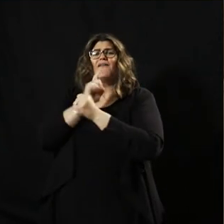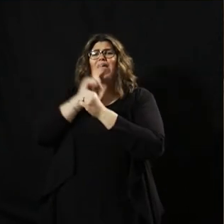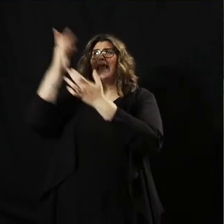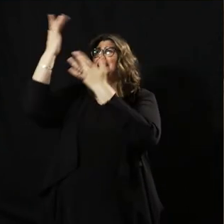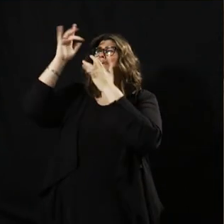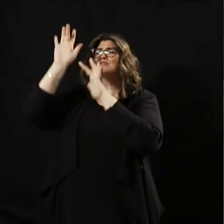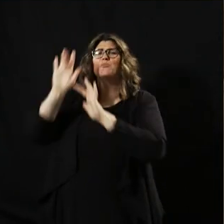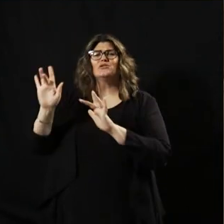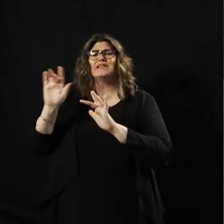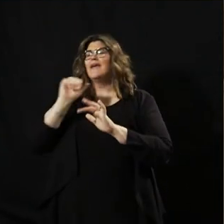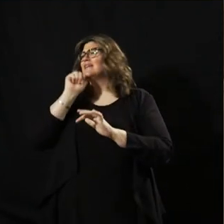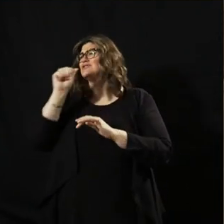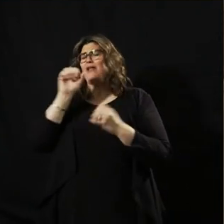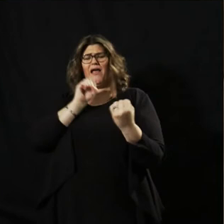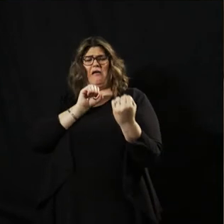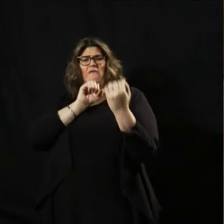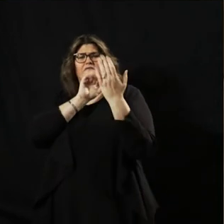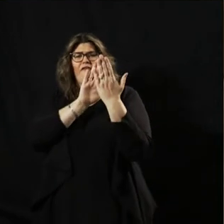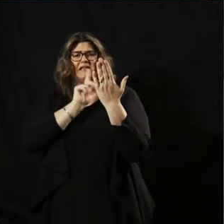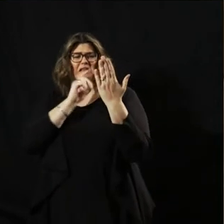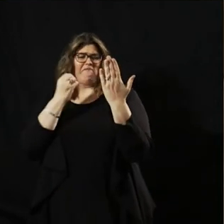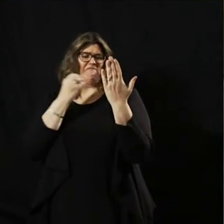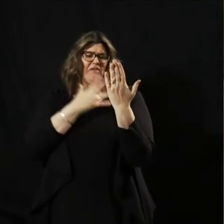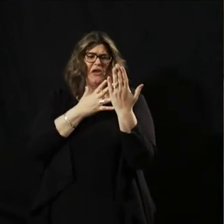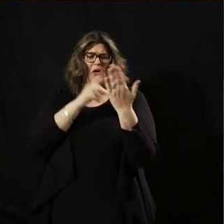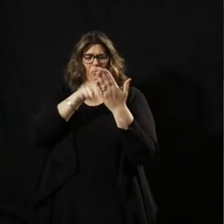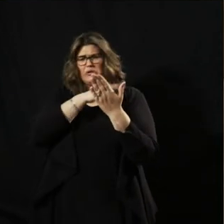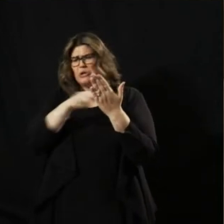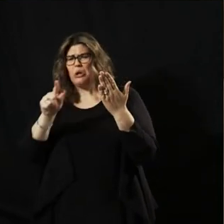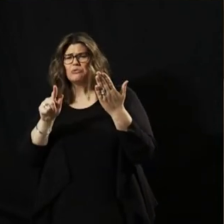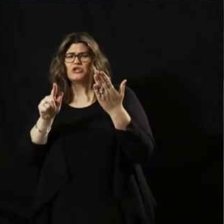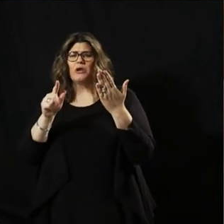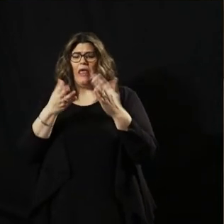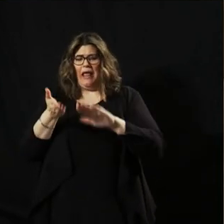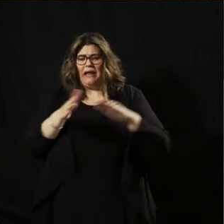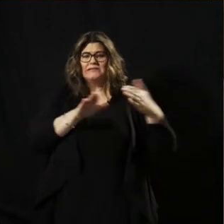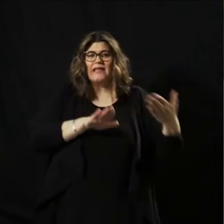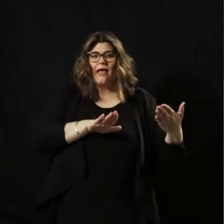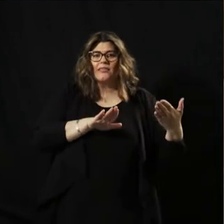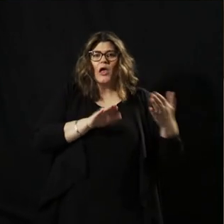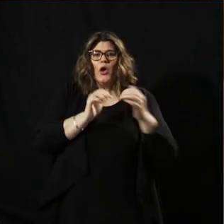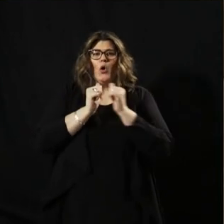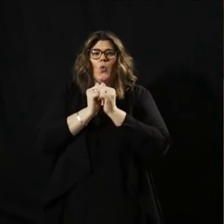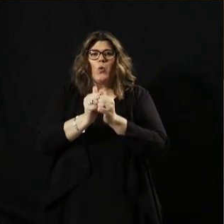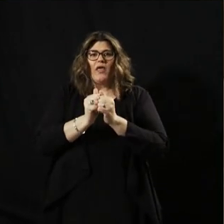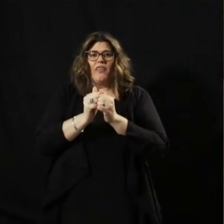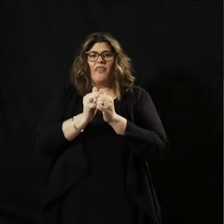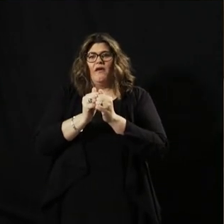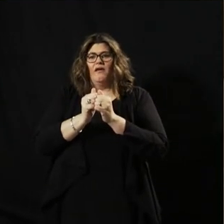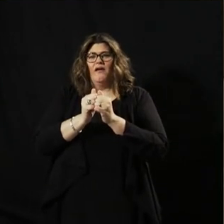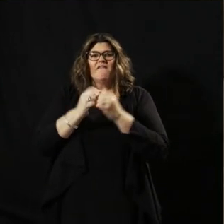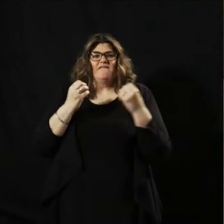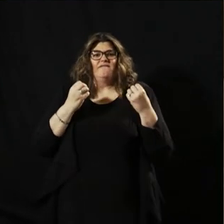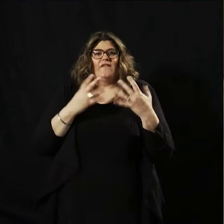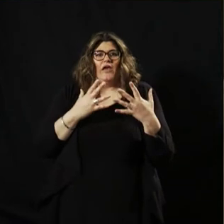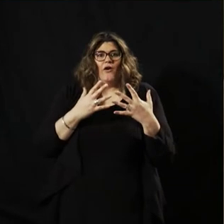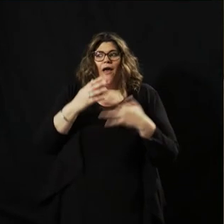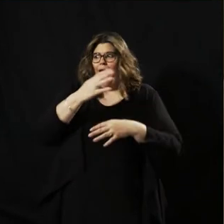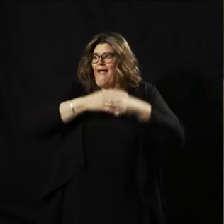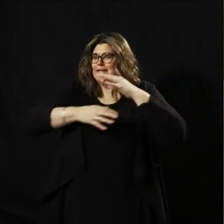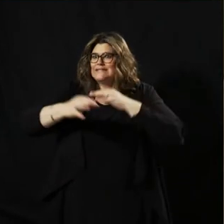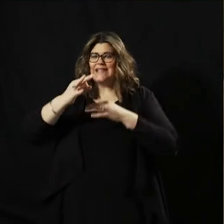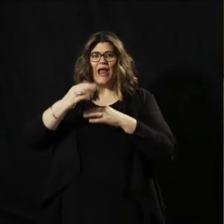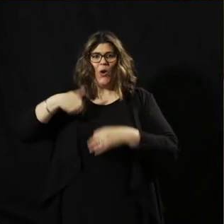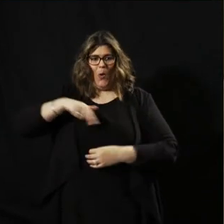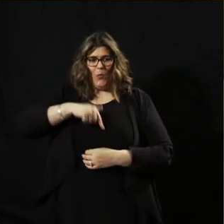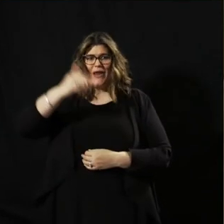fear of sickness, persecution, and even death with a confidence that Christ is truly